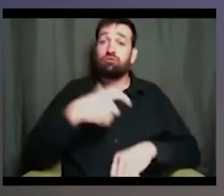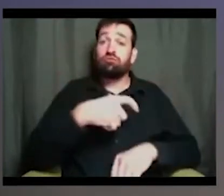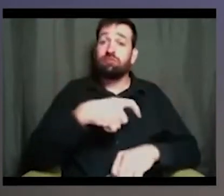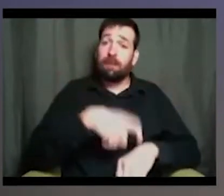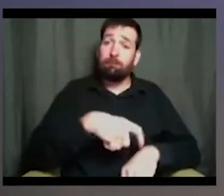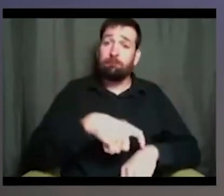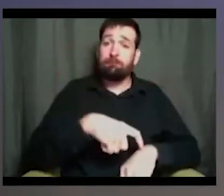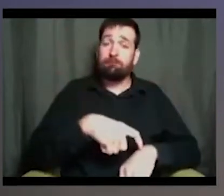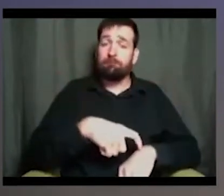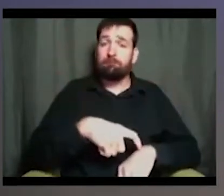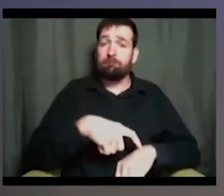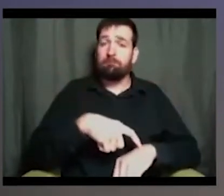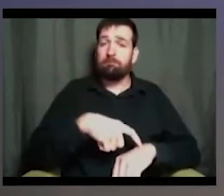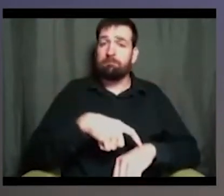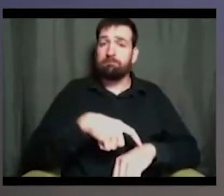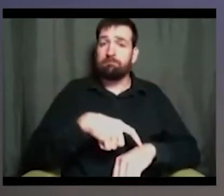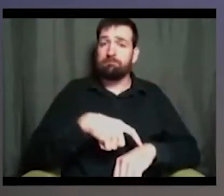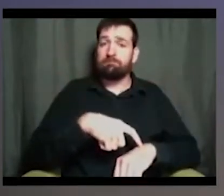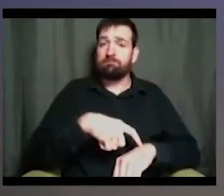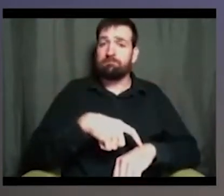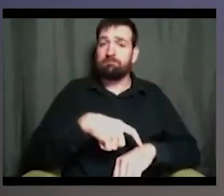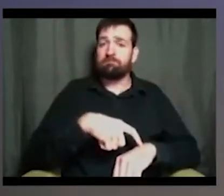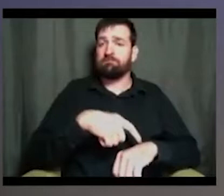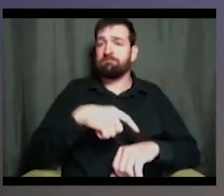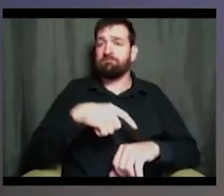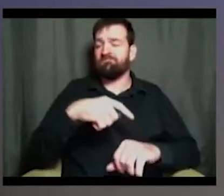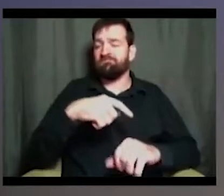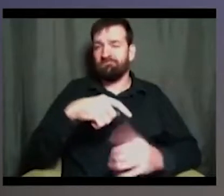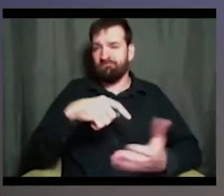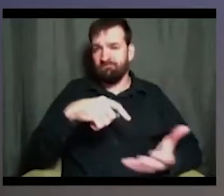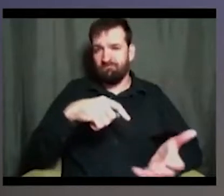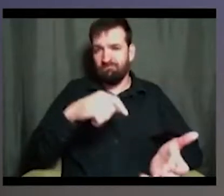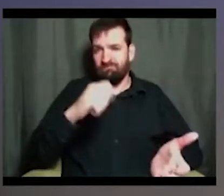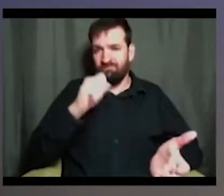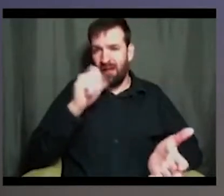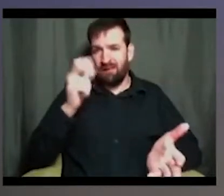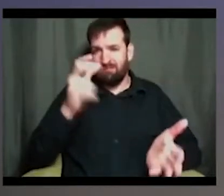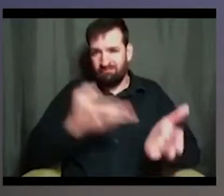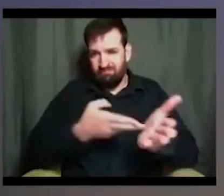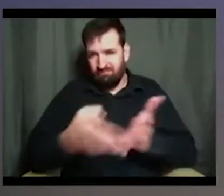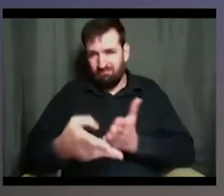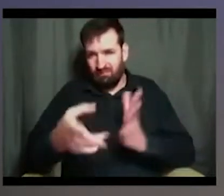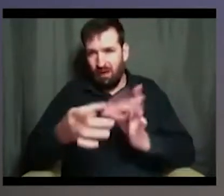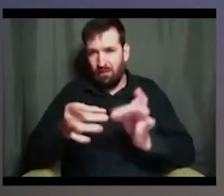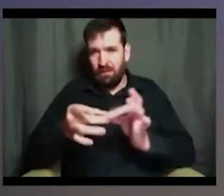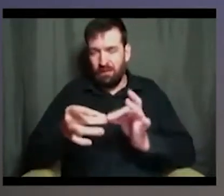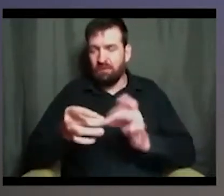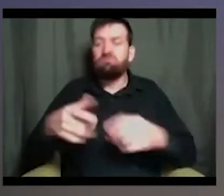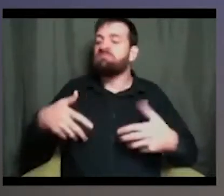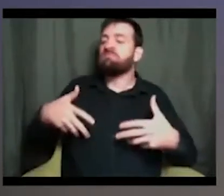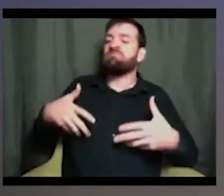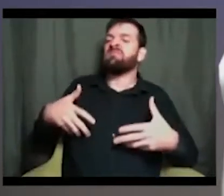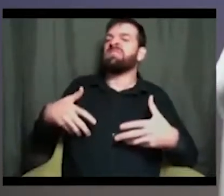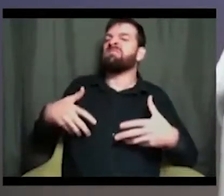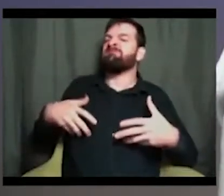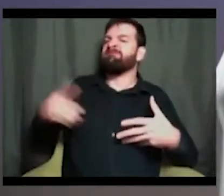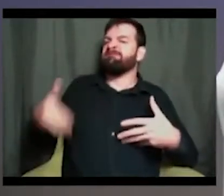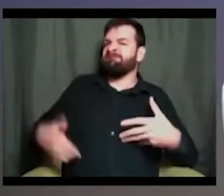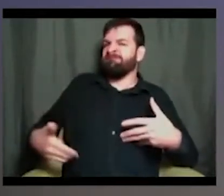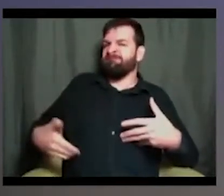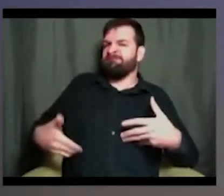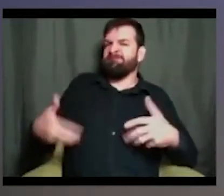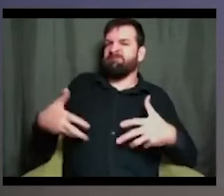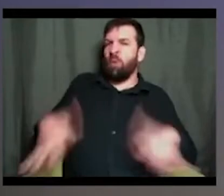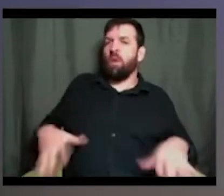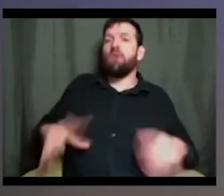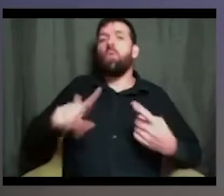that's maybe not the most genuine comment, because it's kind of, they don't want to tell you, I just don't flat out want to do it. But you're like, well, when would you come back? We can get